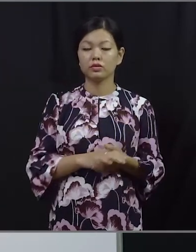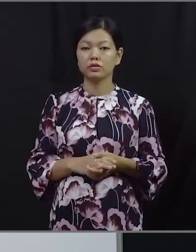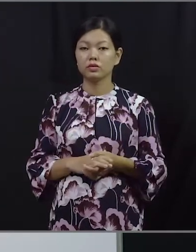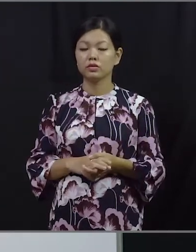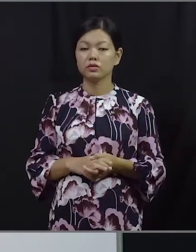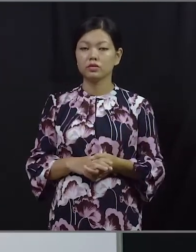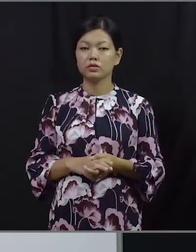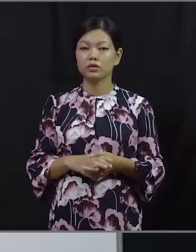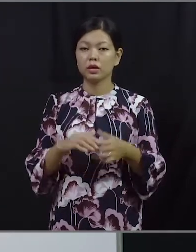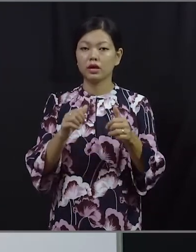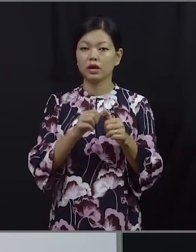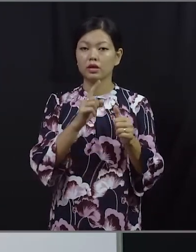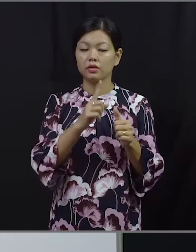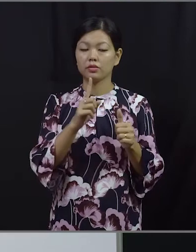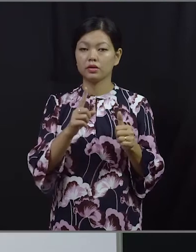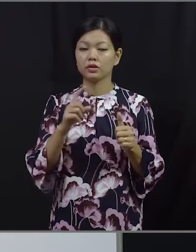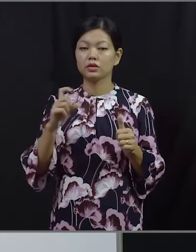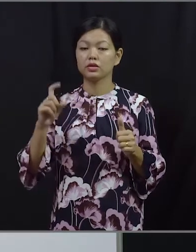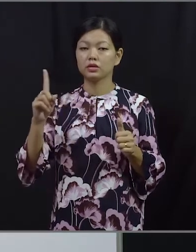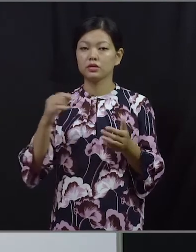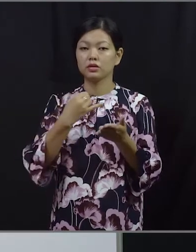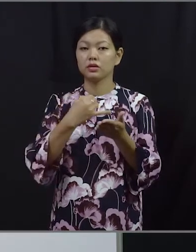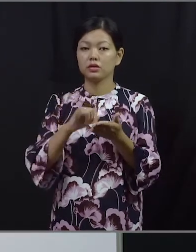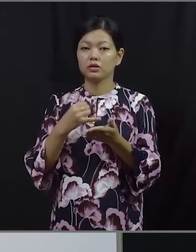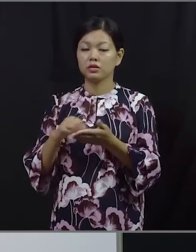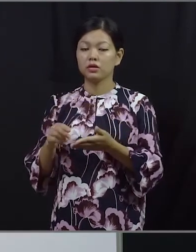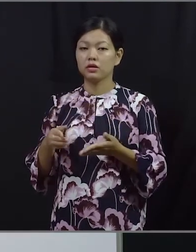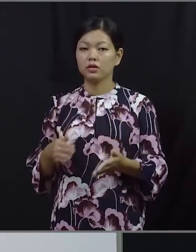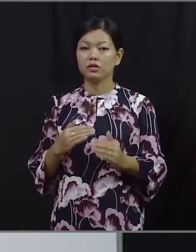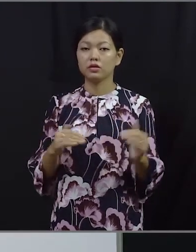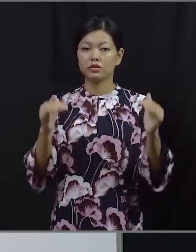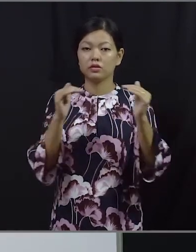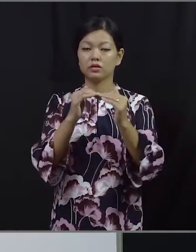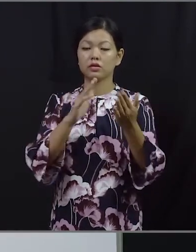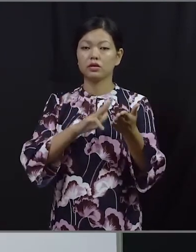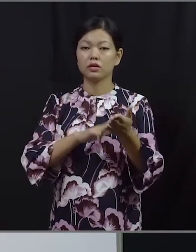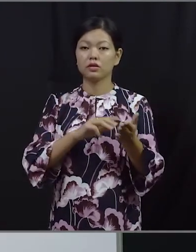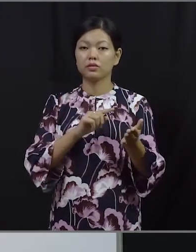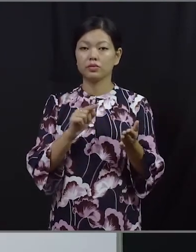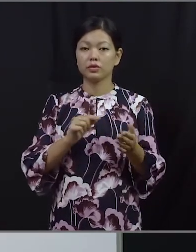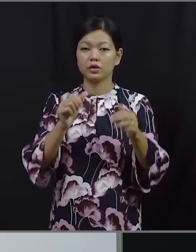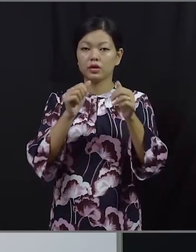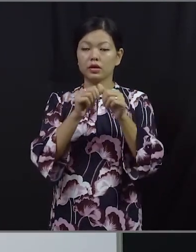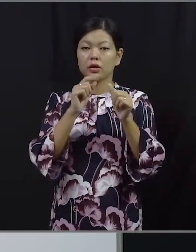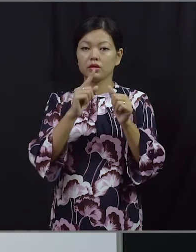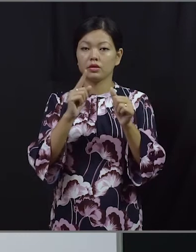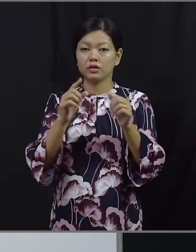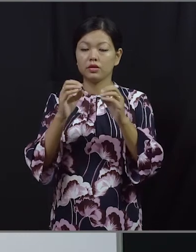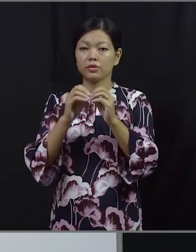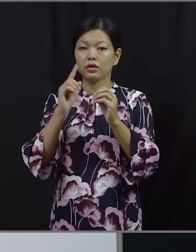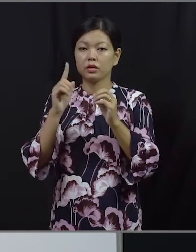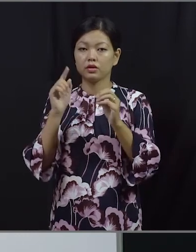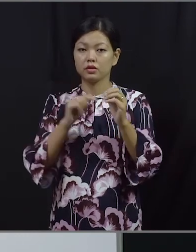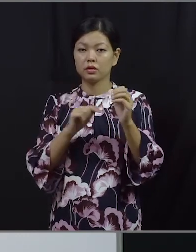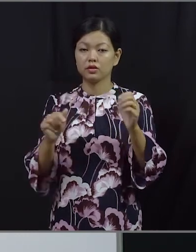be cancelled out by A double dash C dash. So our equation will be m equal to A double dash B double dash divided